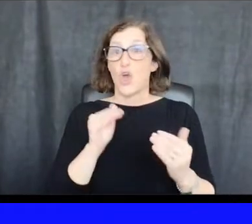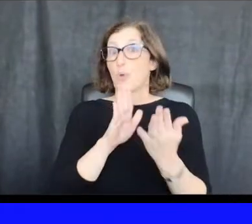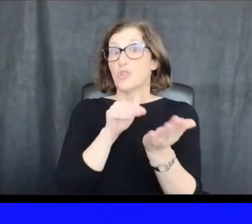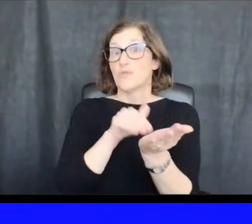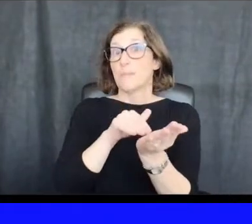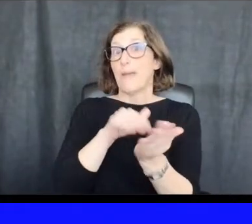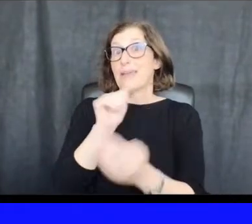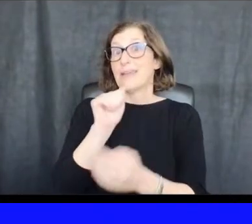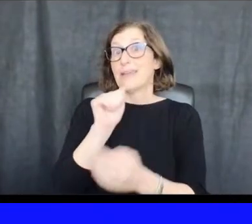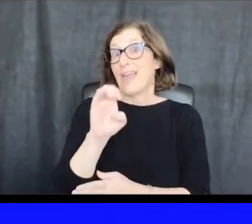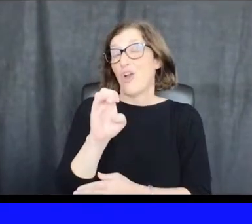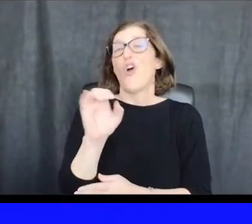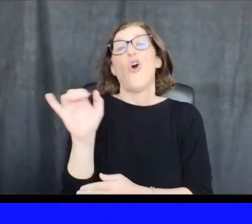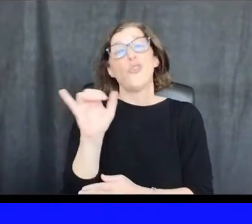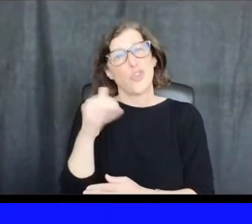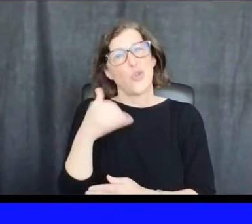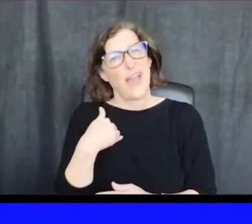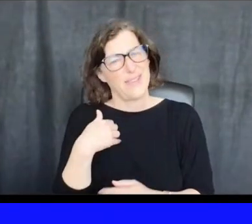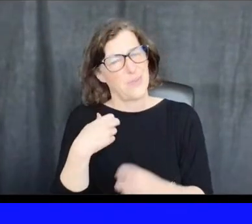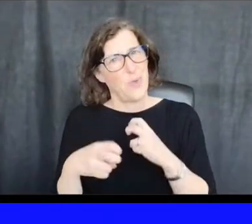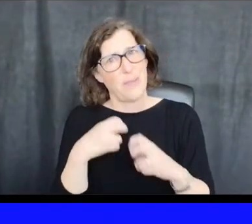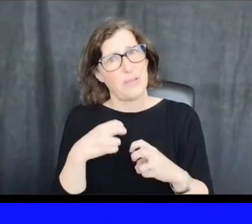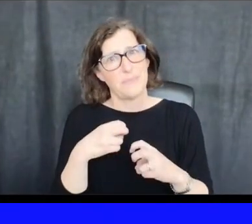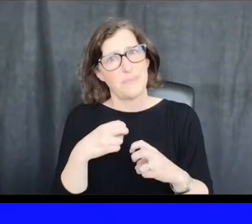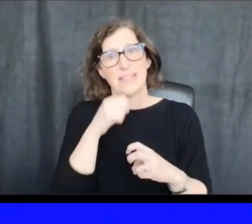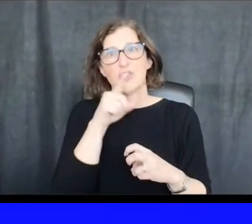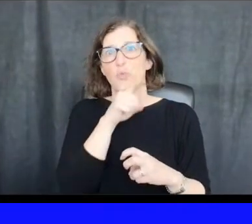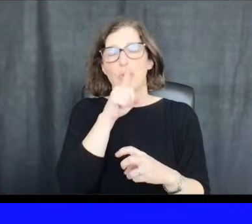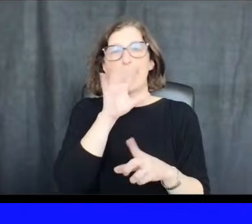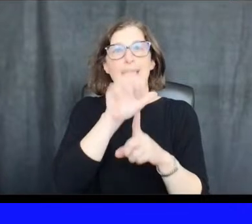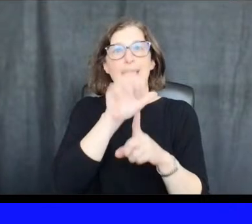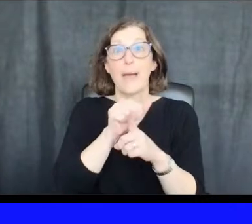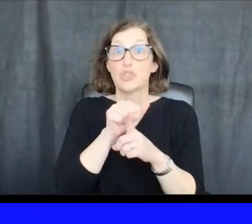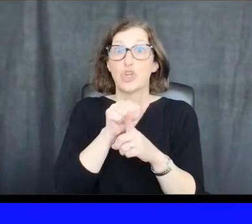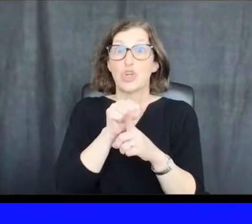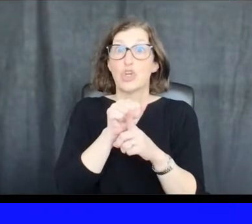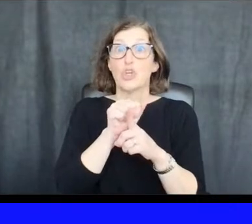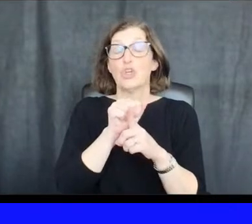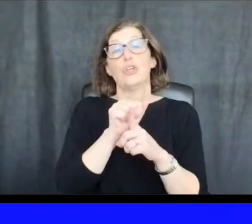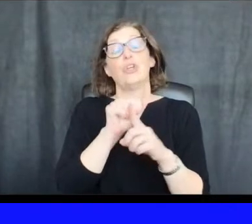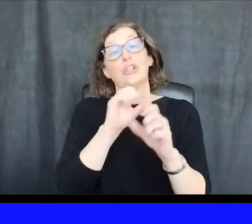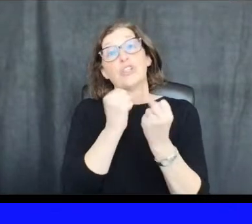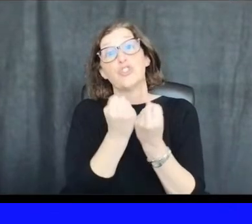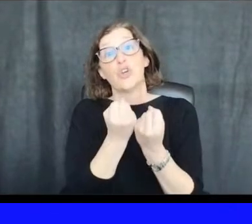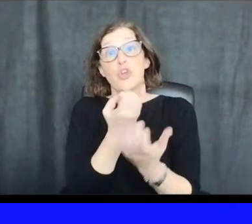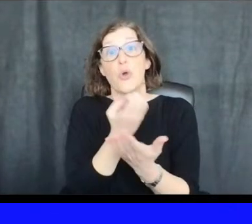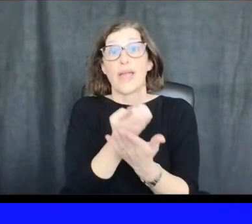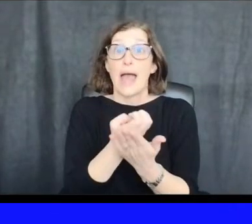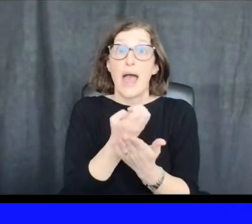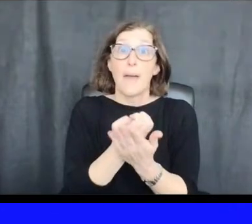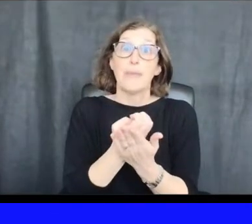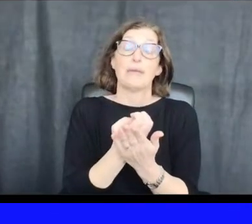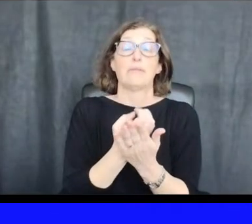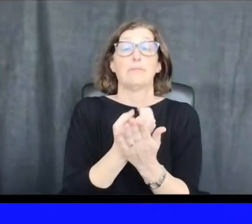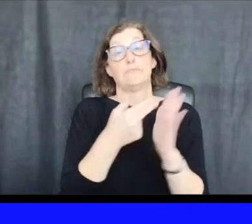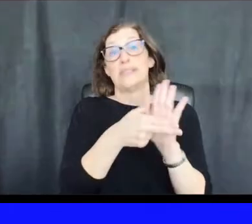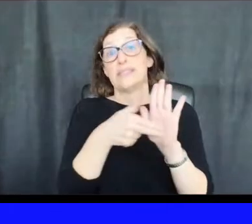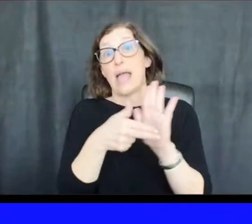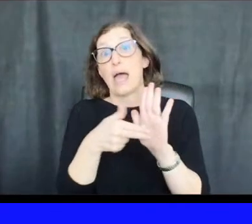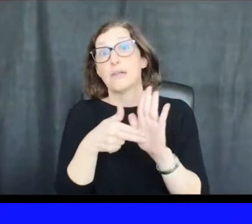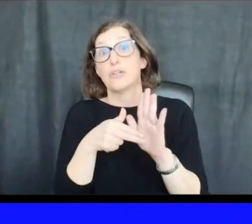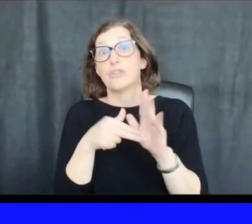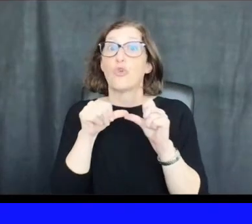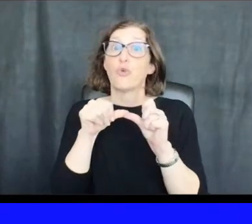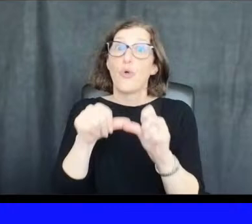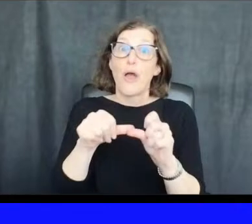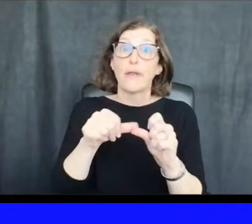were upcoding or inappropriately increasing the coding intensity. So they have thought historically that the 3% cap represents